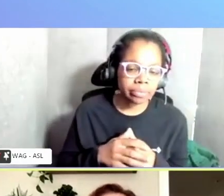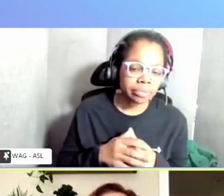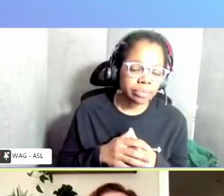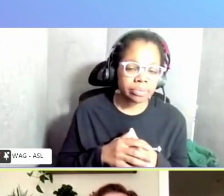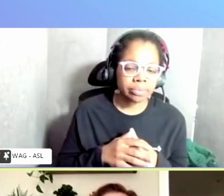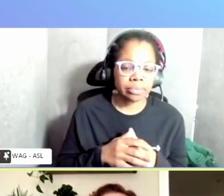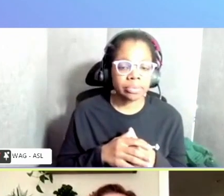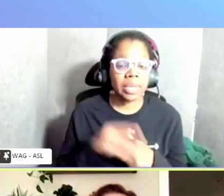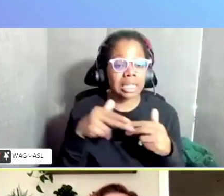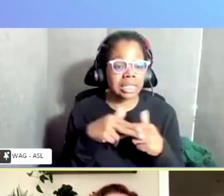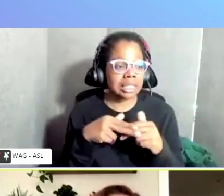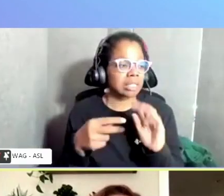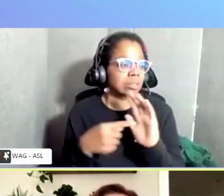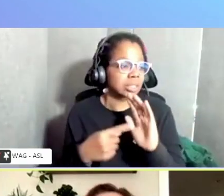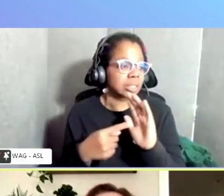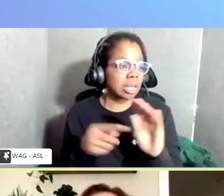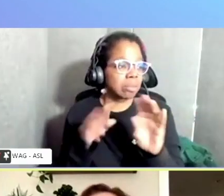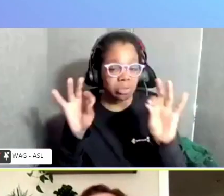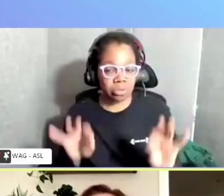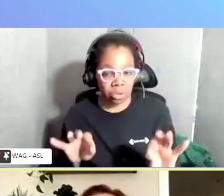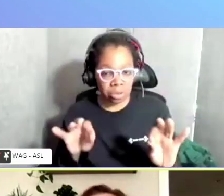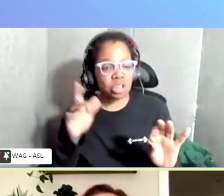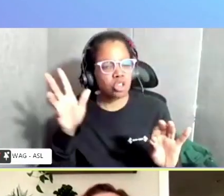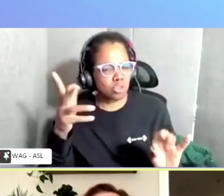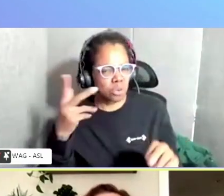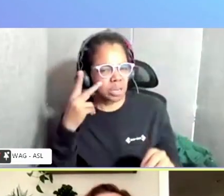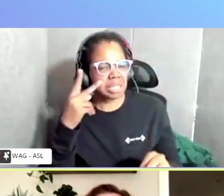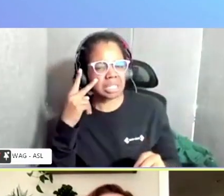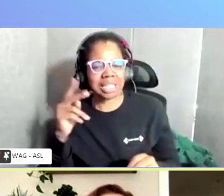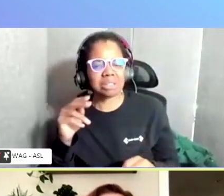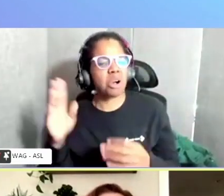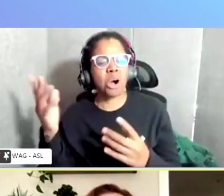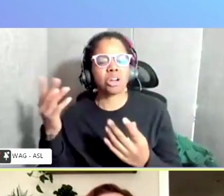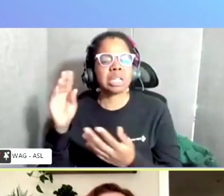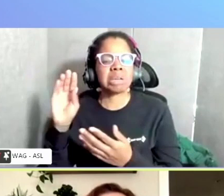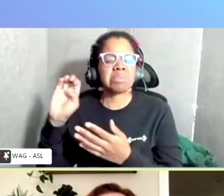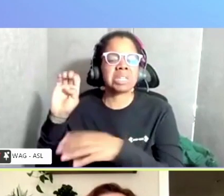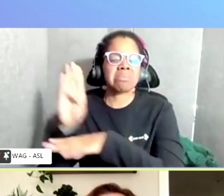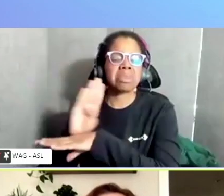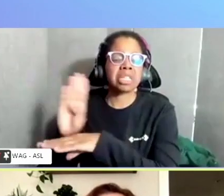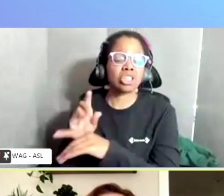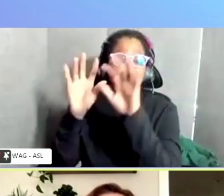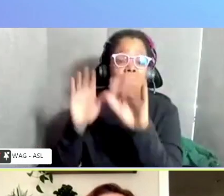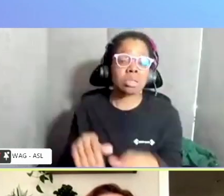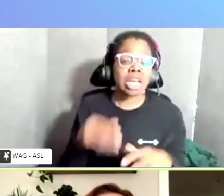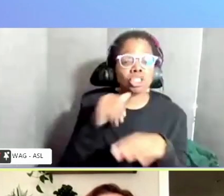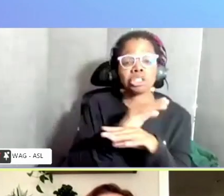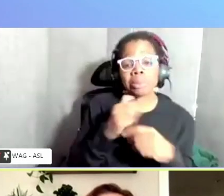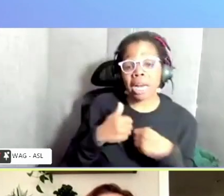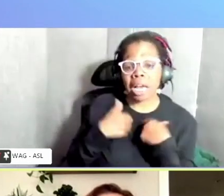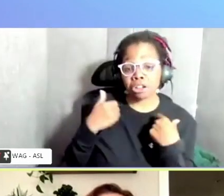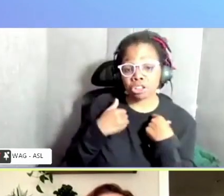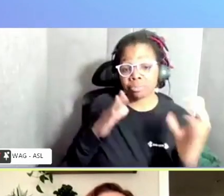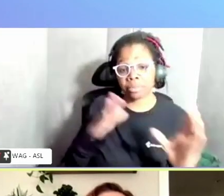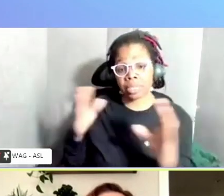So this slide shows an example of a form you've likely seen on an e-commerce site where you've entered your shipping address and then it